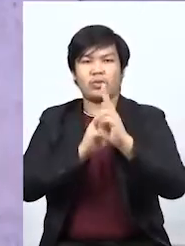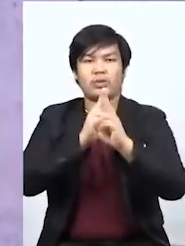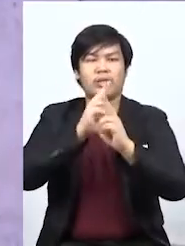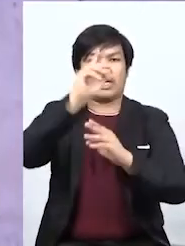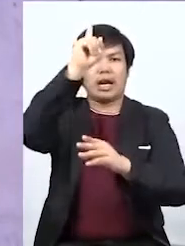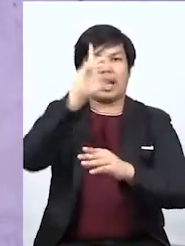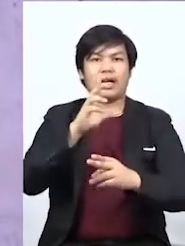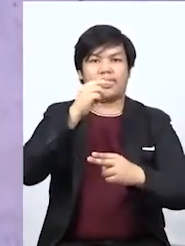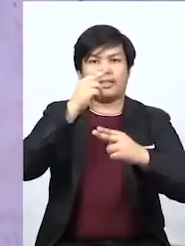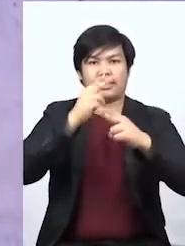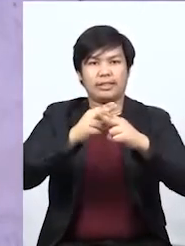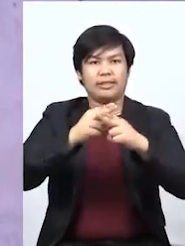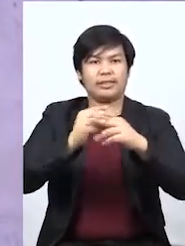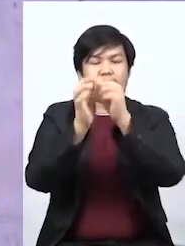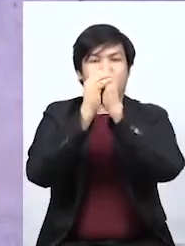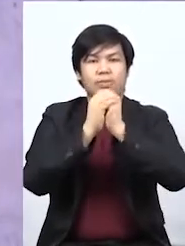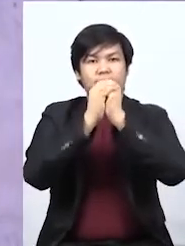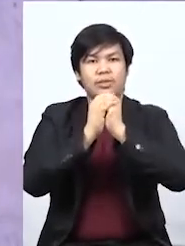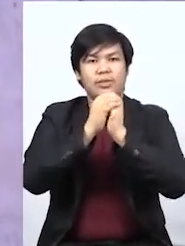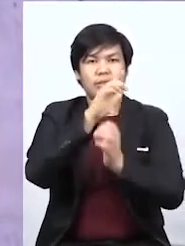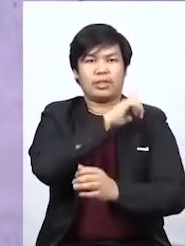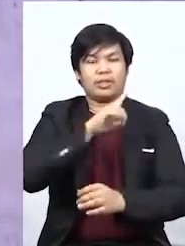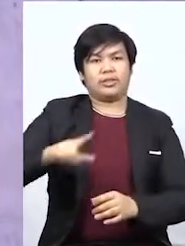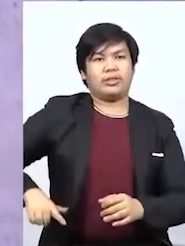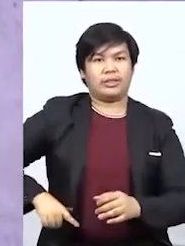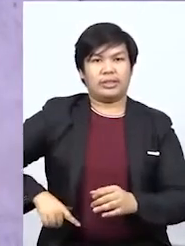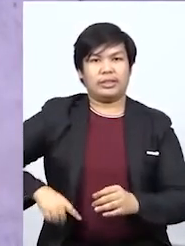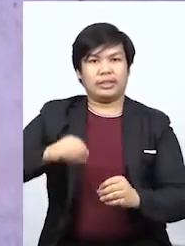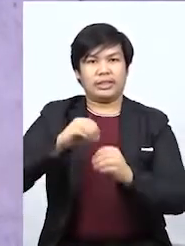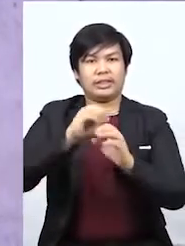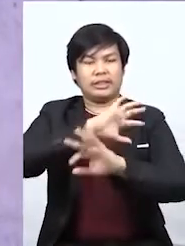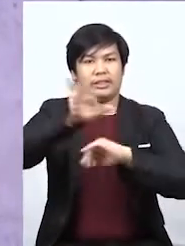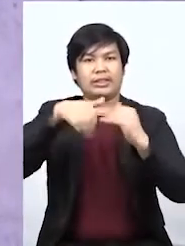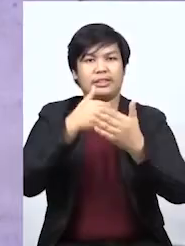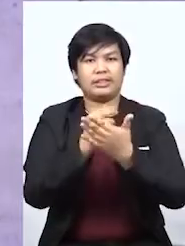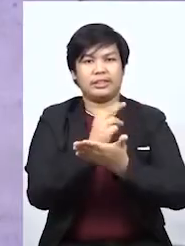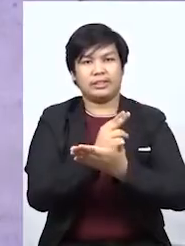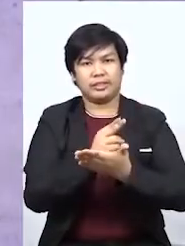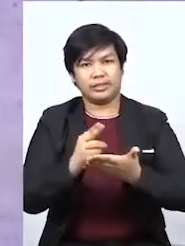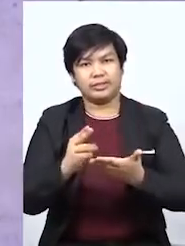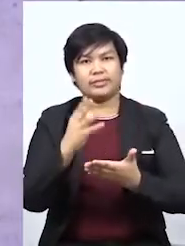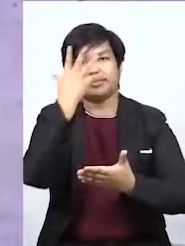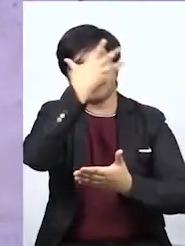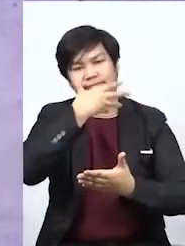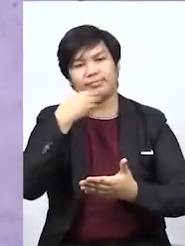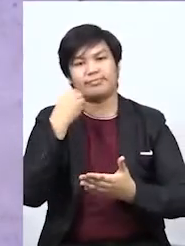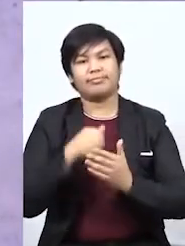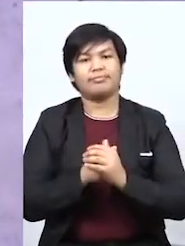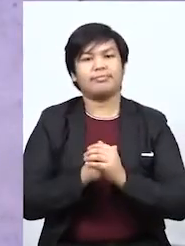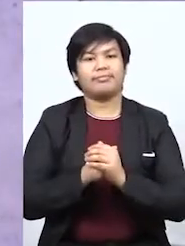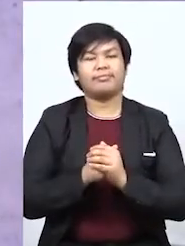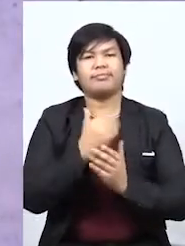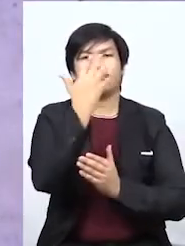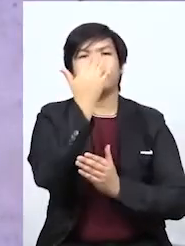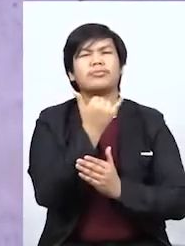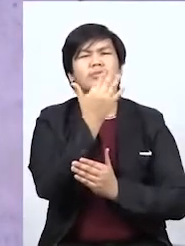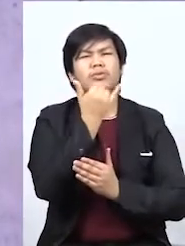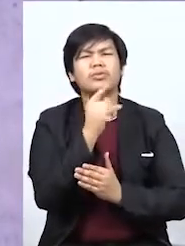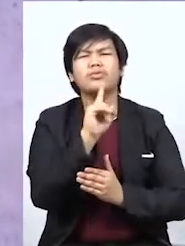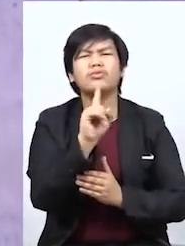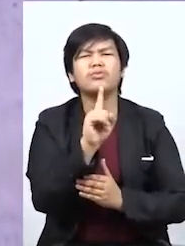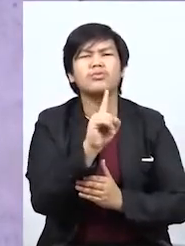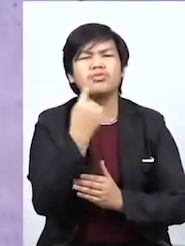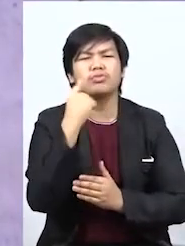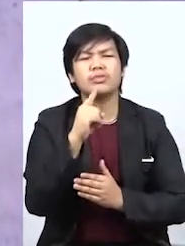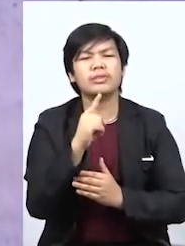name and to Worship the Lord in all His holy beauty Why It gives us